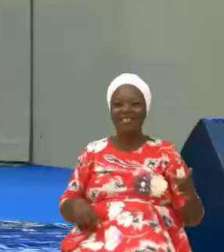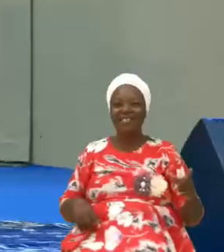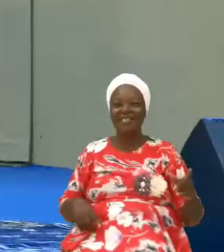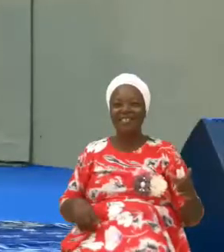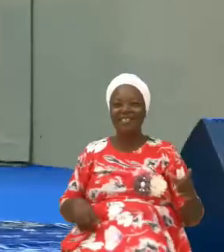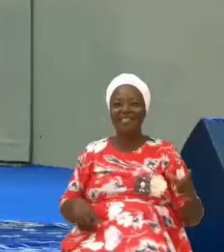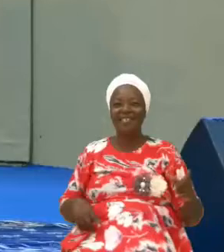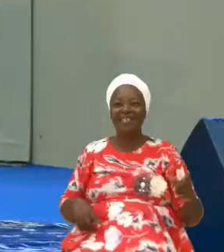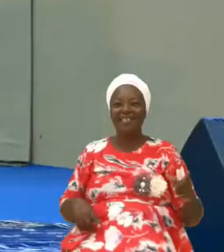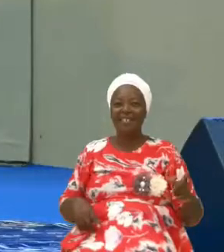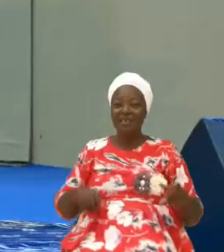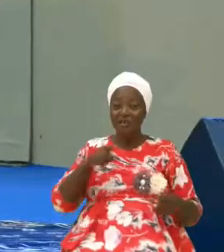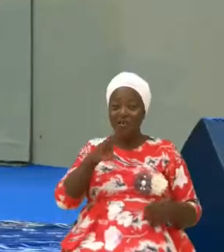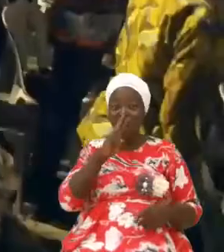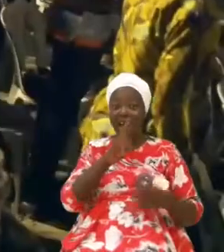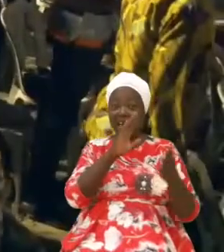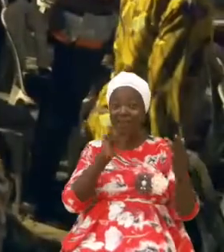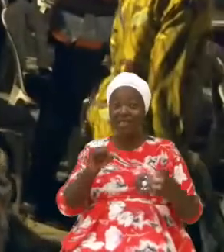Praise the Lord.